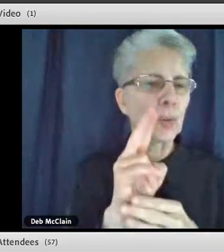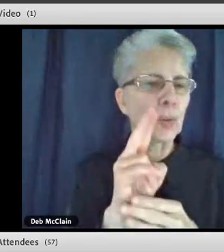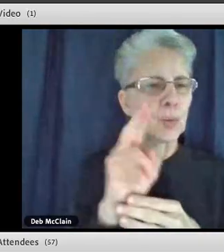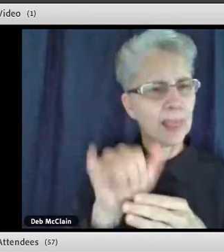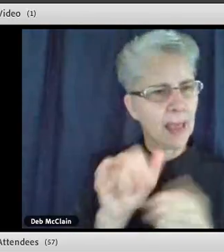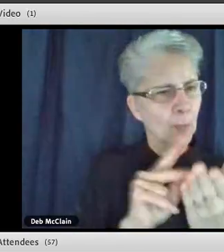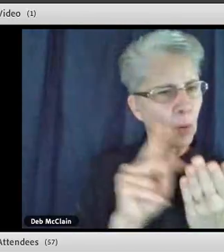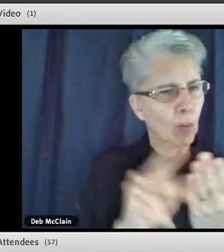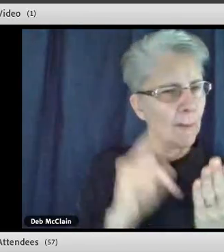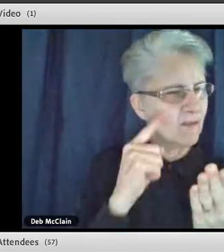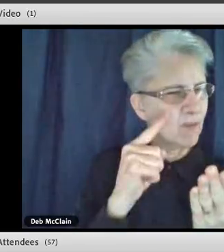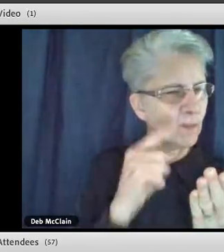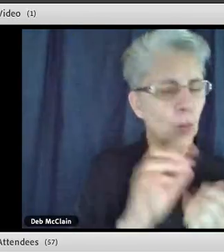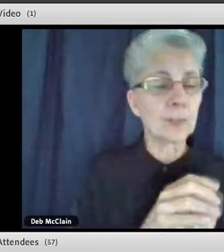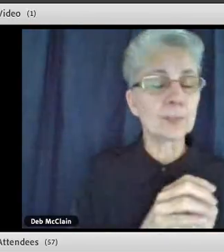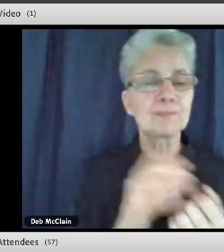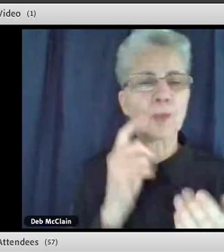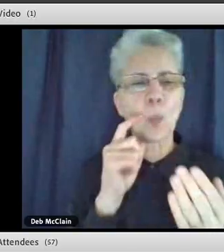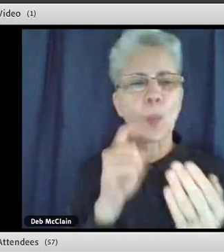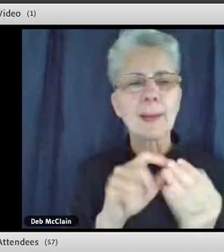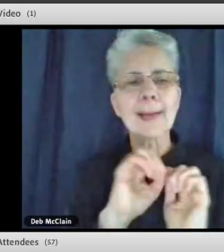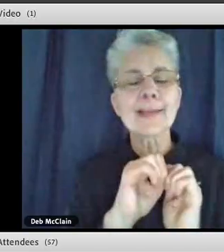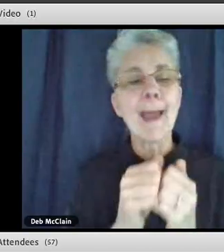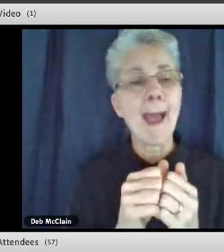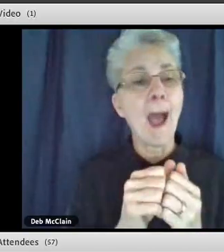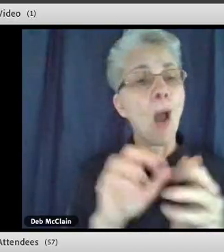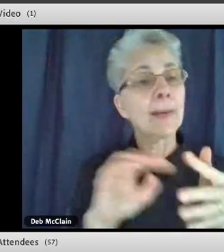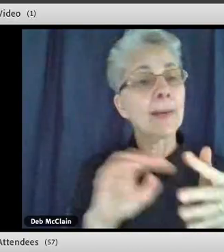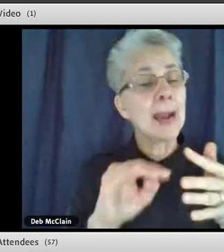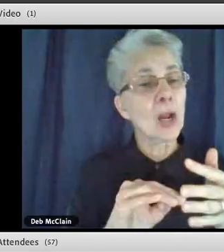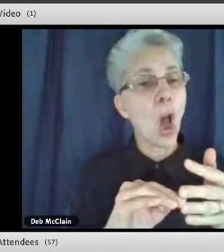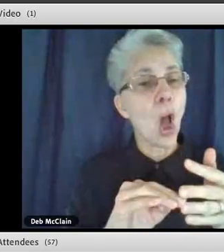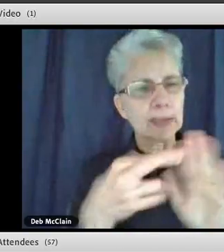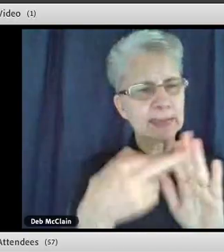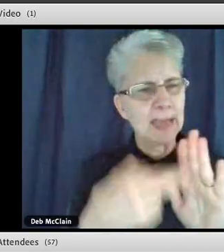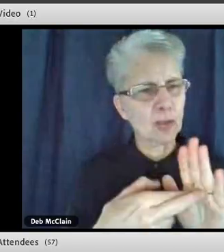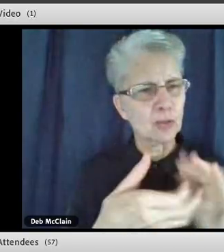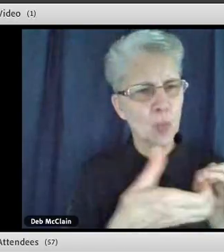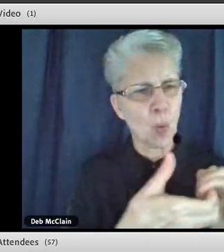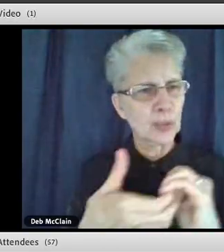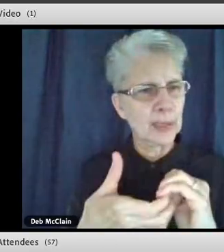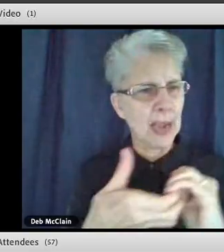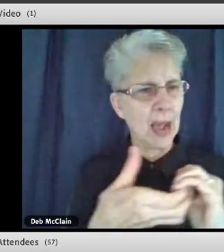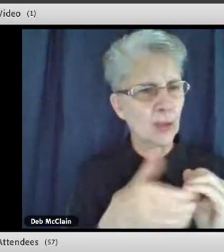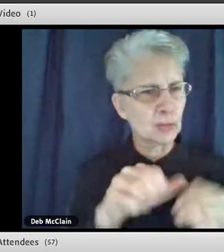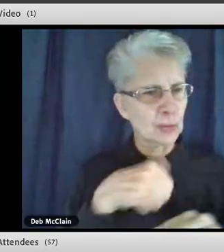etc. And then recognize how cataloging standards work together to form a catalog record.